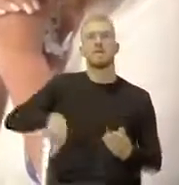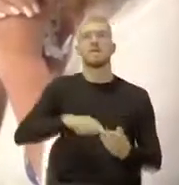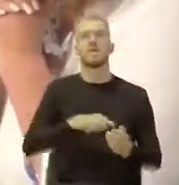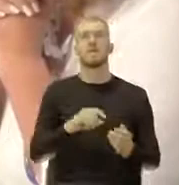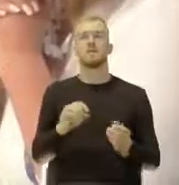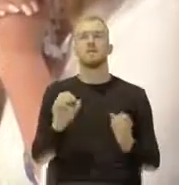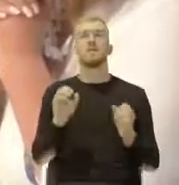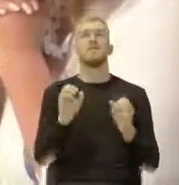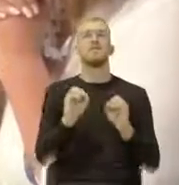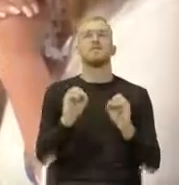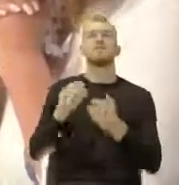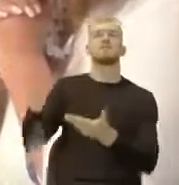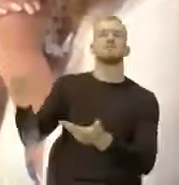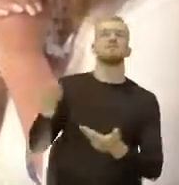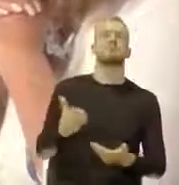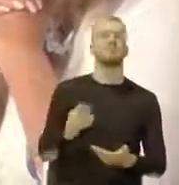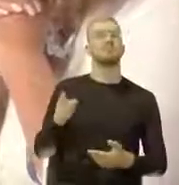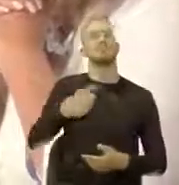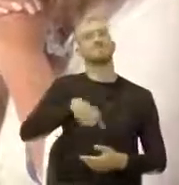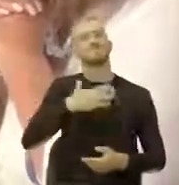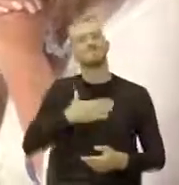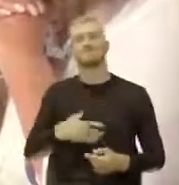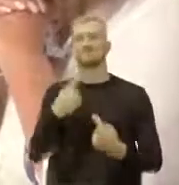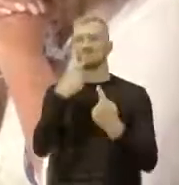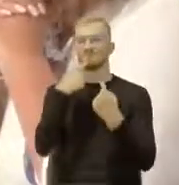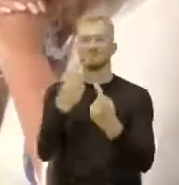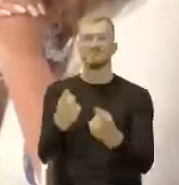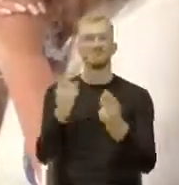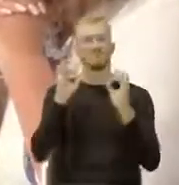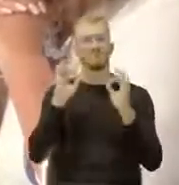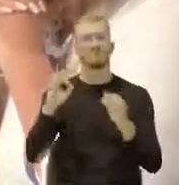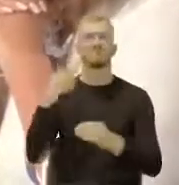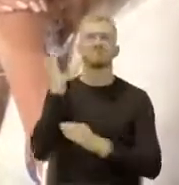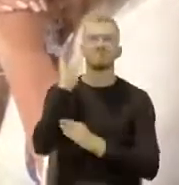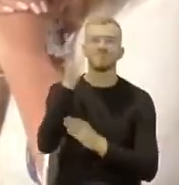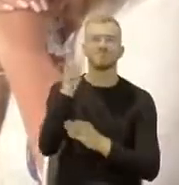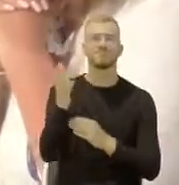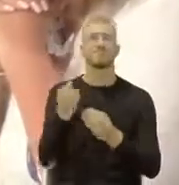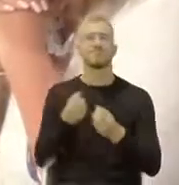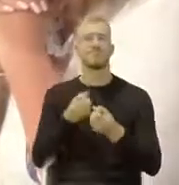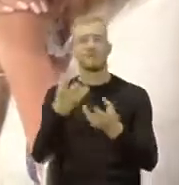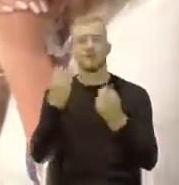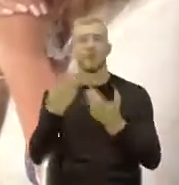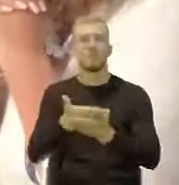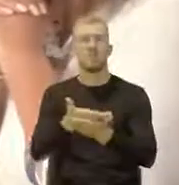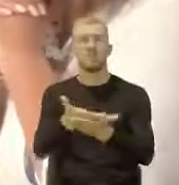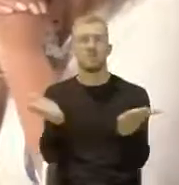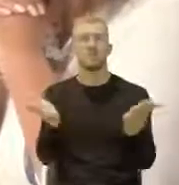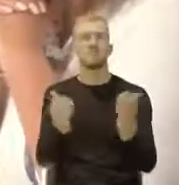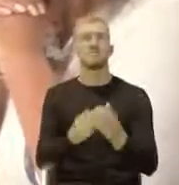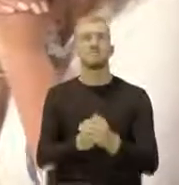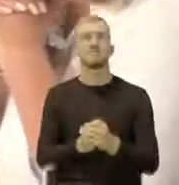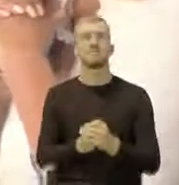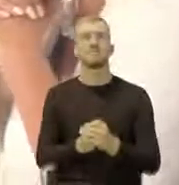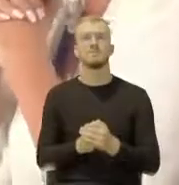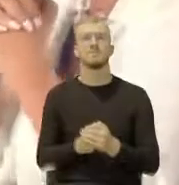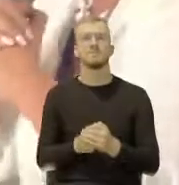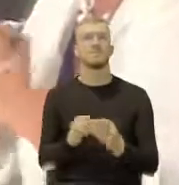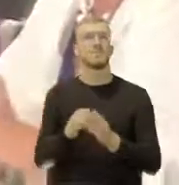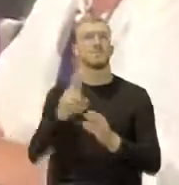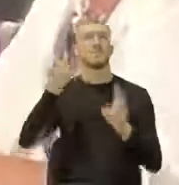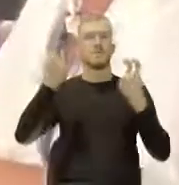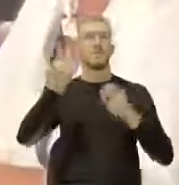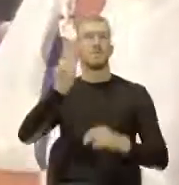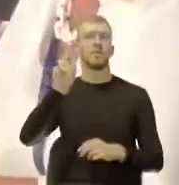General Assembly that we should be part somehow of the General Assembly, of the decisions. National